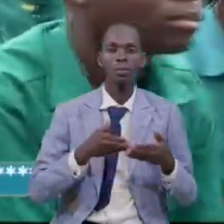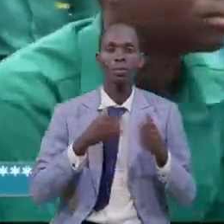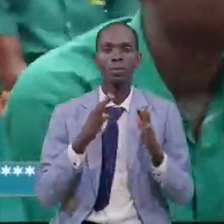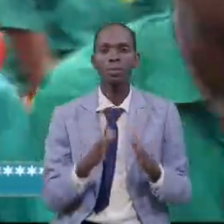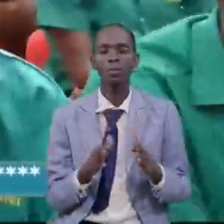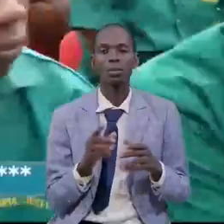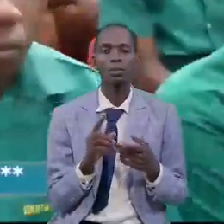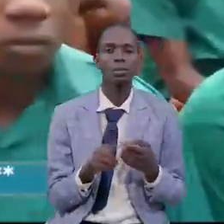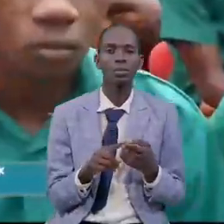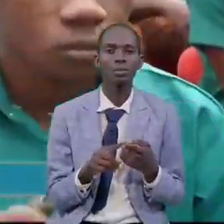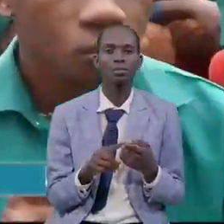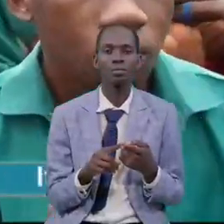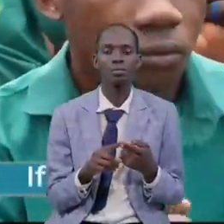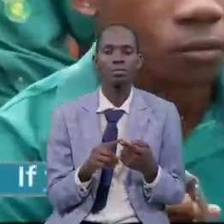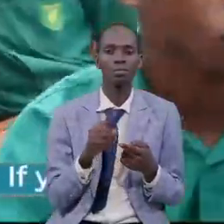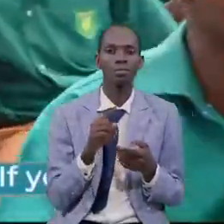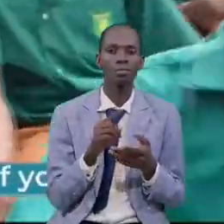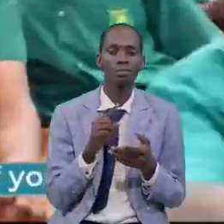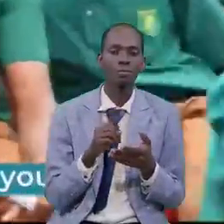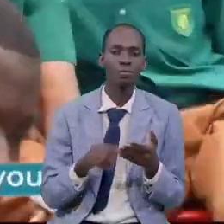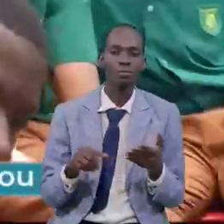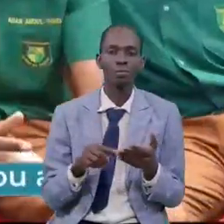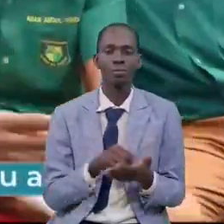them to bring them to order.